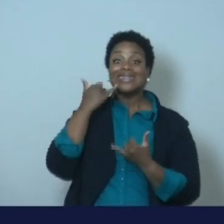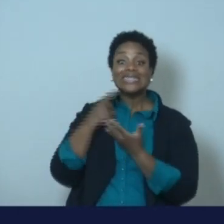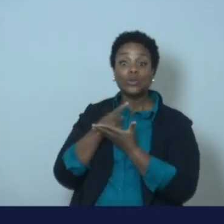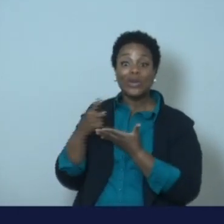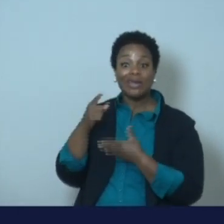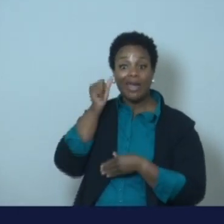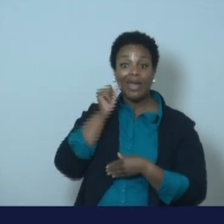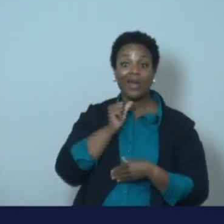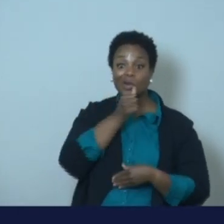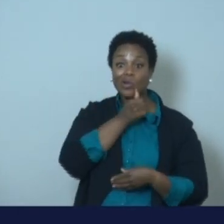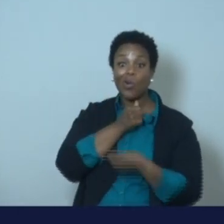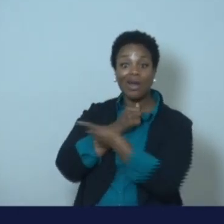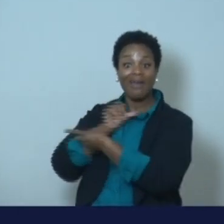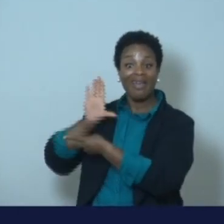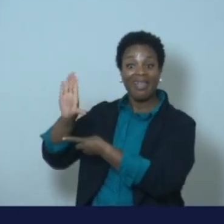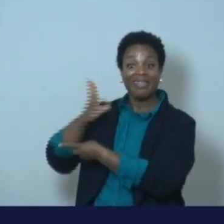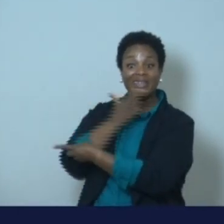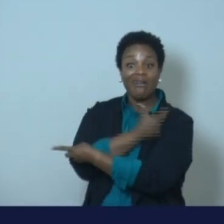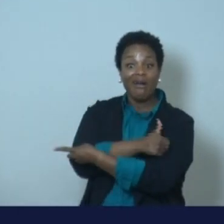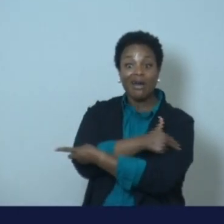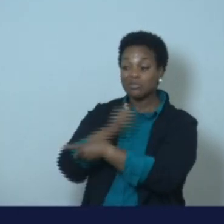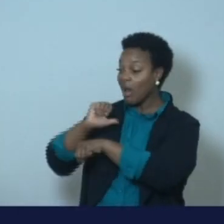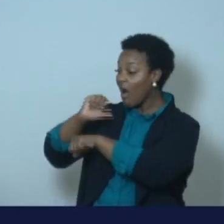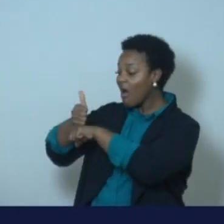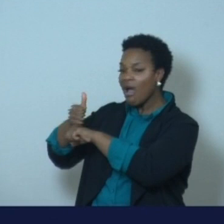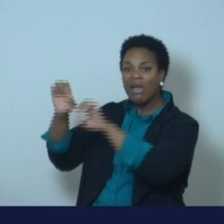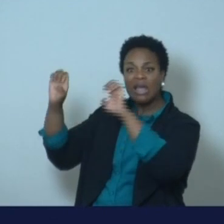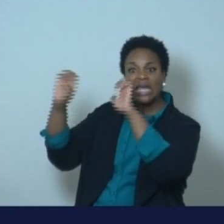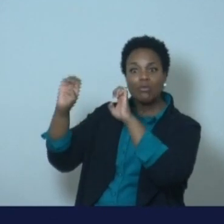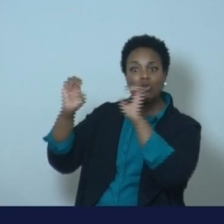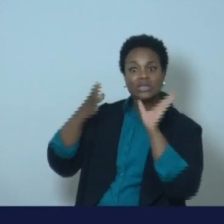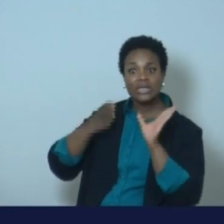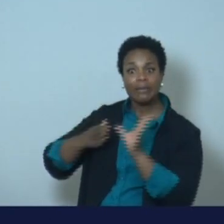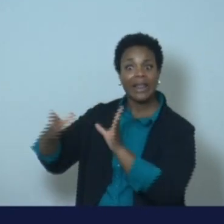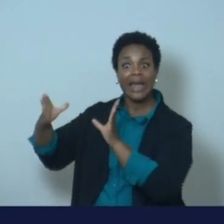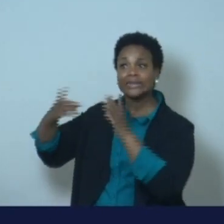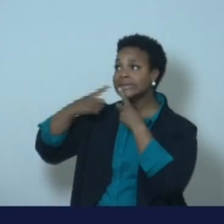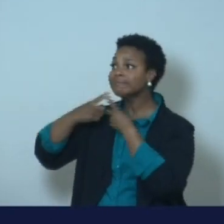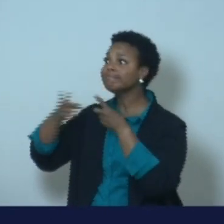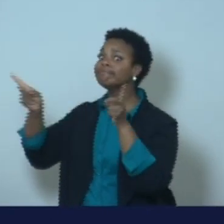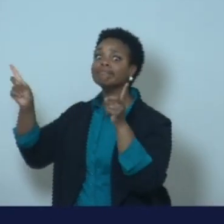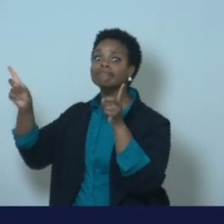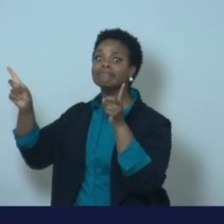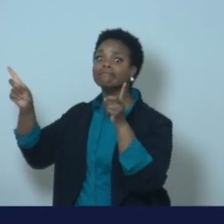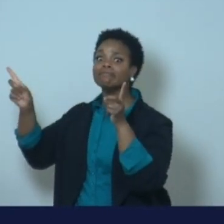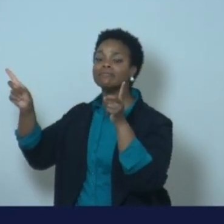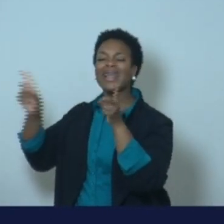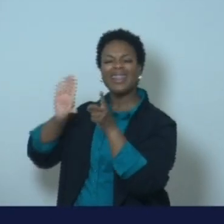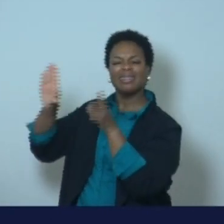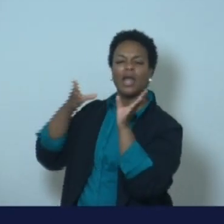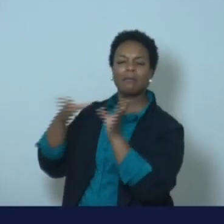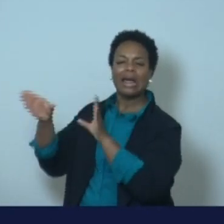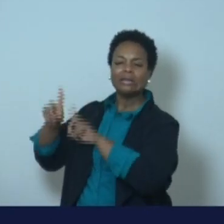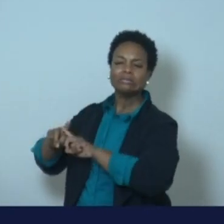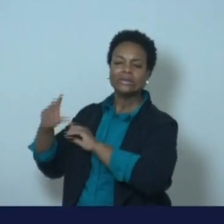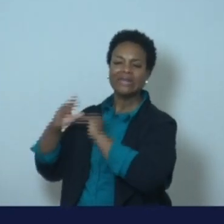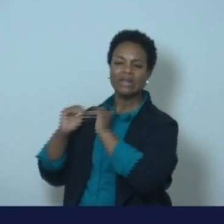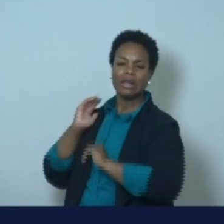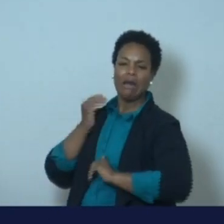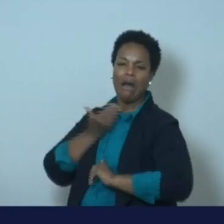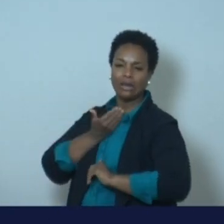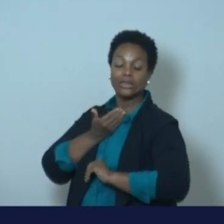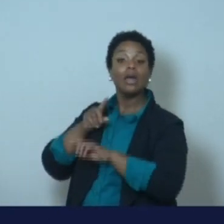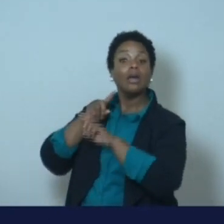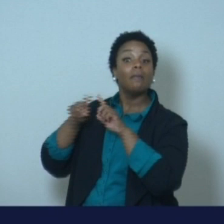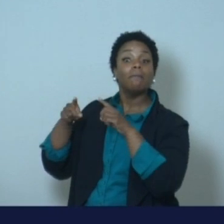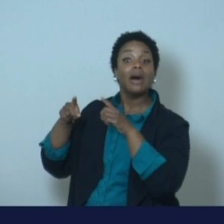emergency plans. What are those emergency plans? Well, it depends on each state's capacity, but basically it says to hospitals that you